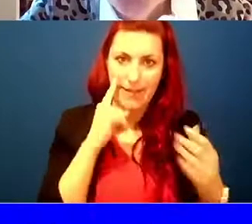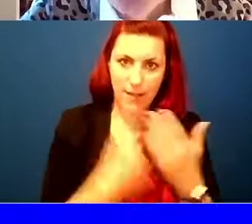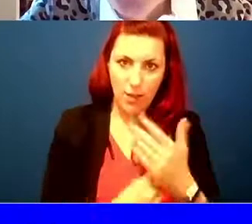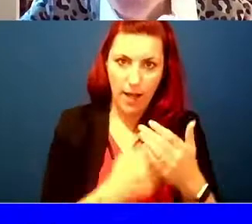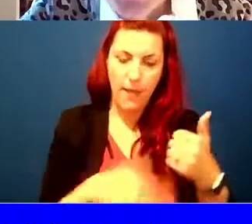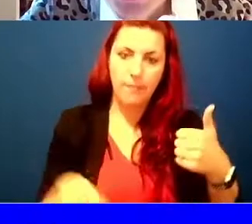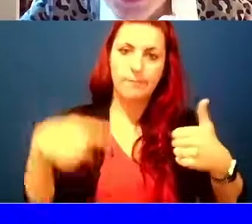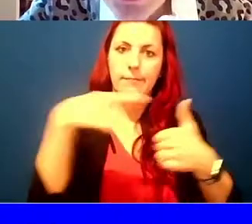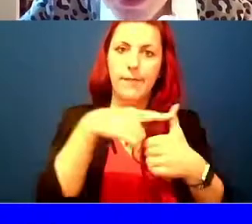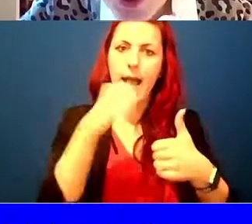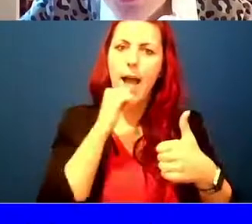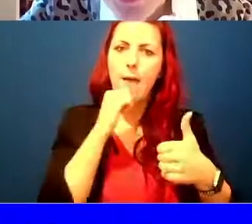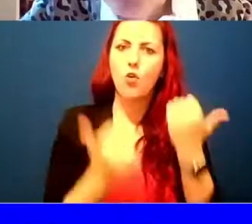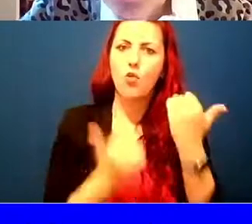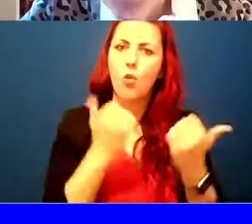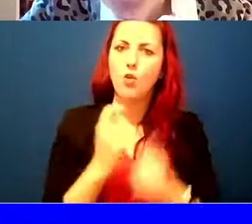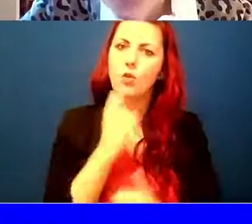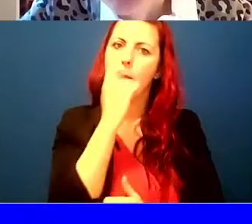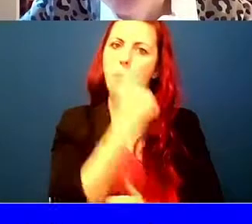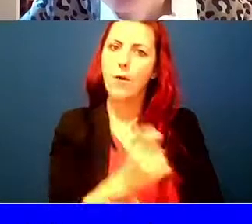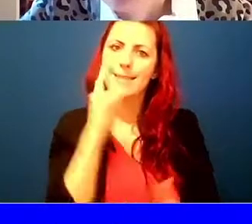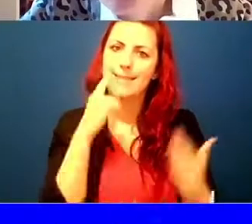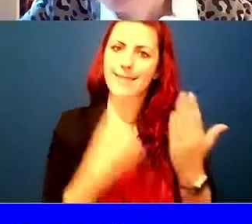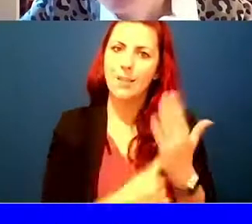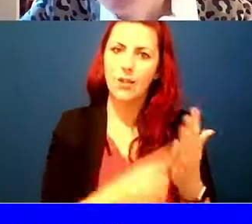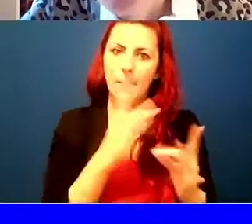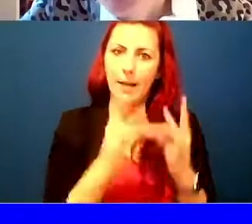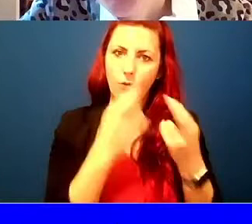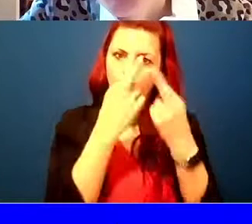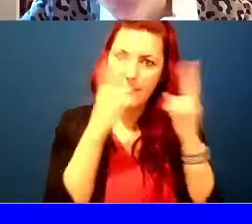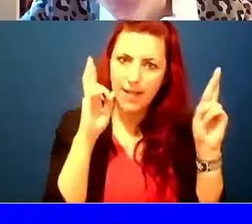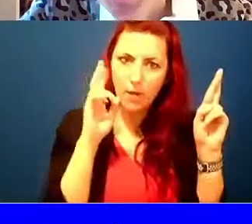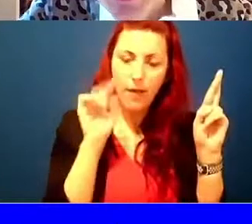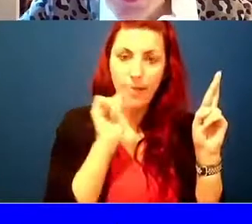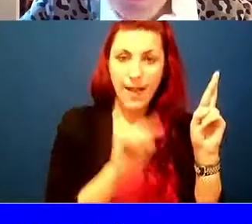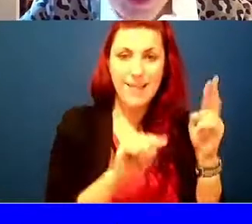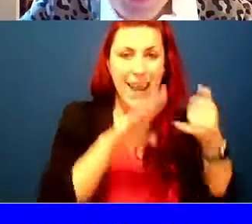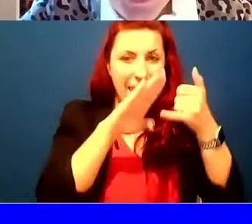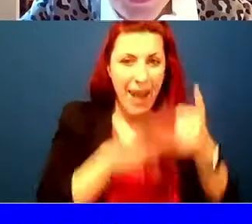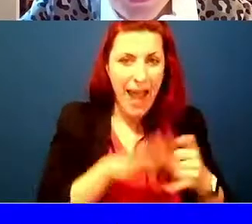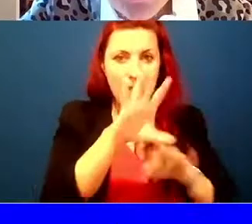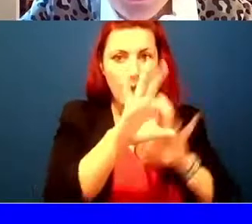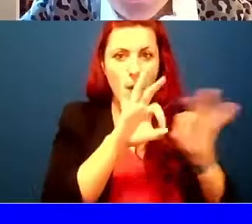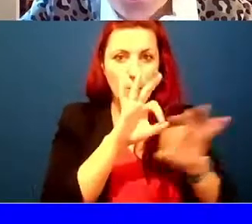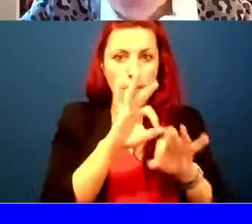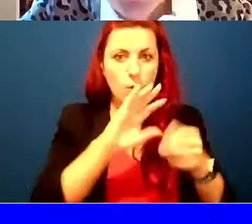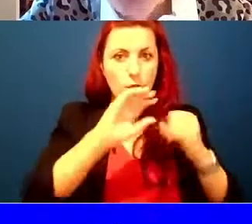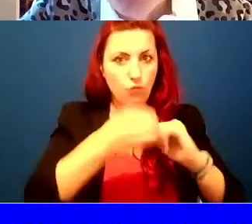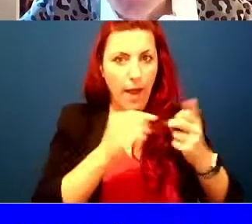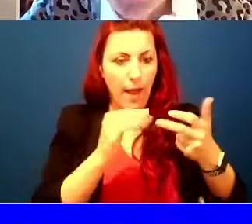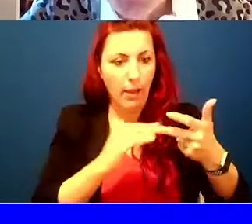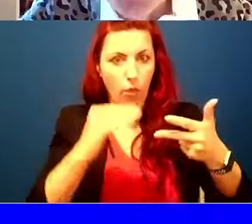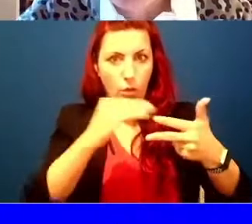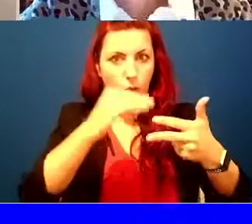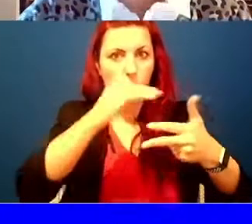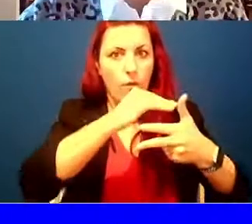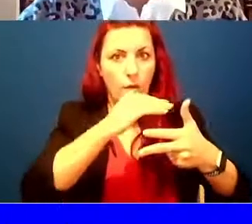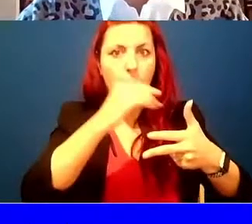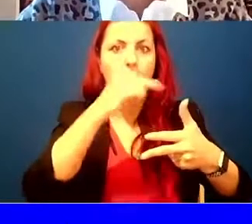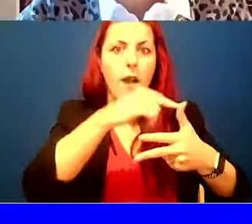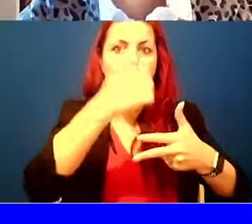for court-appointed decision-making representation, very much as a last resort. And that person, that decision-making